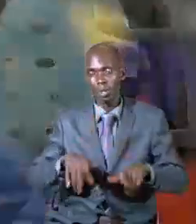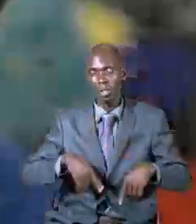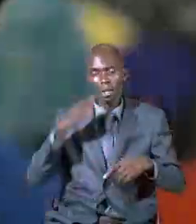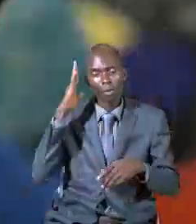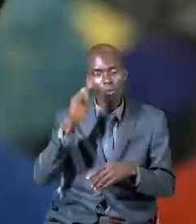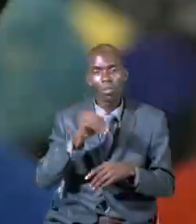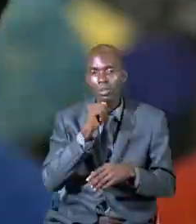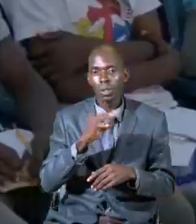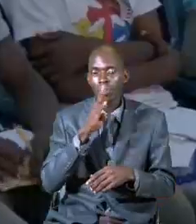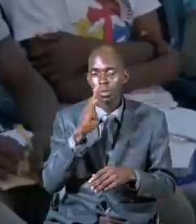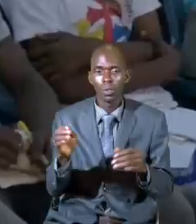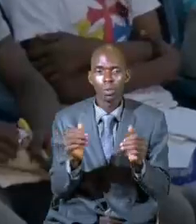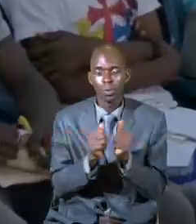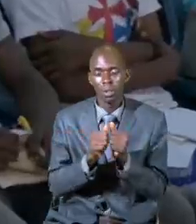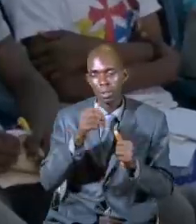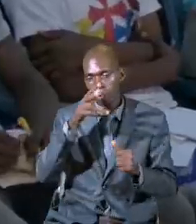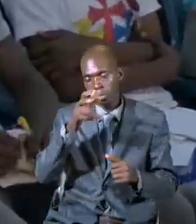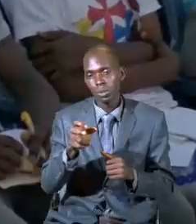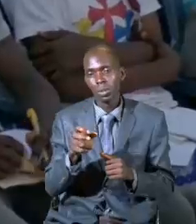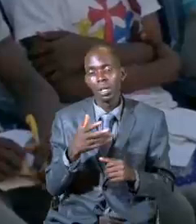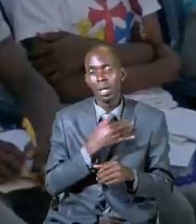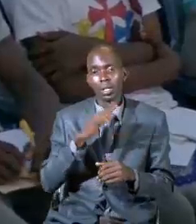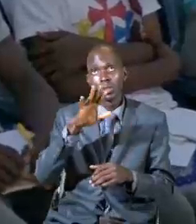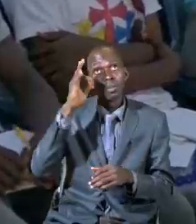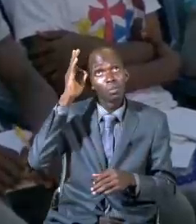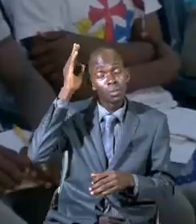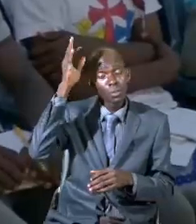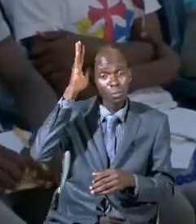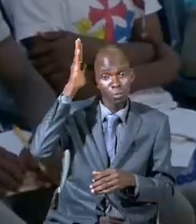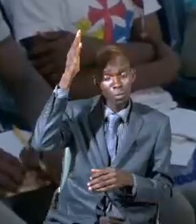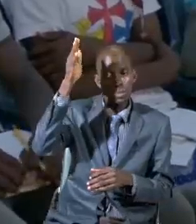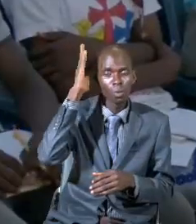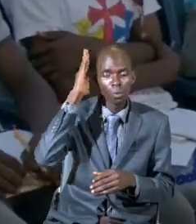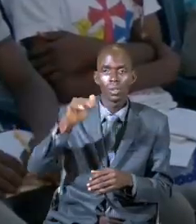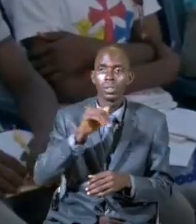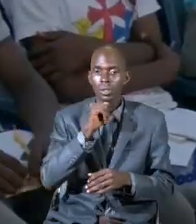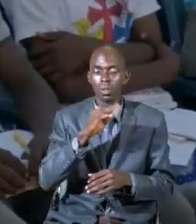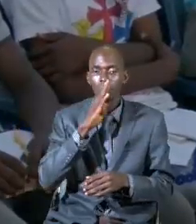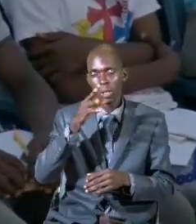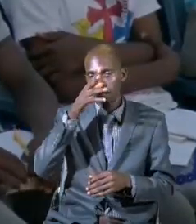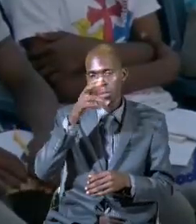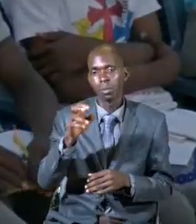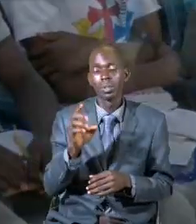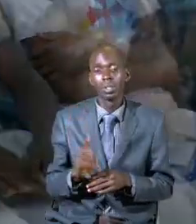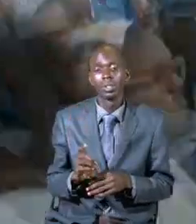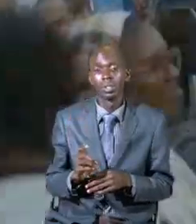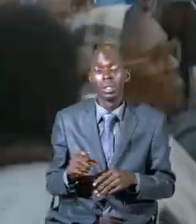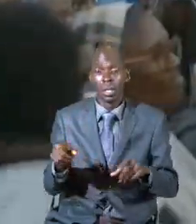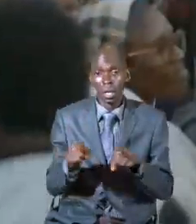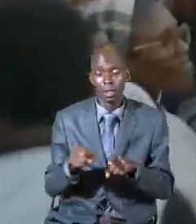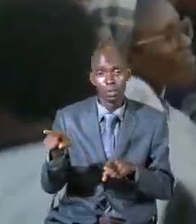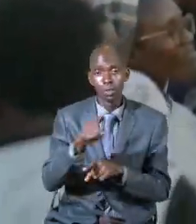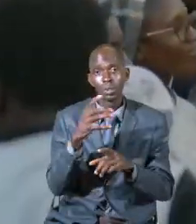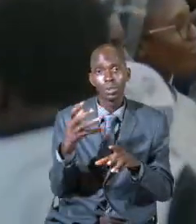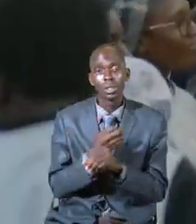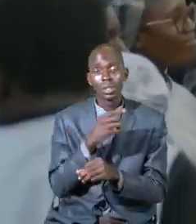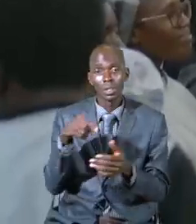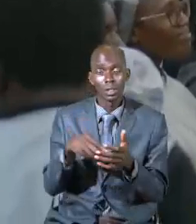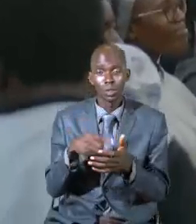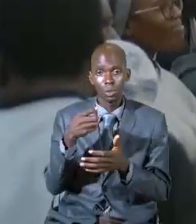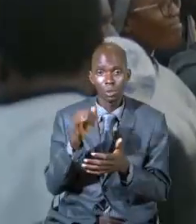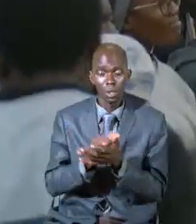your destiny incorruptible. In life, as you take this word to heart, you will run,